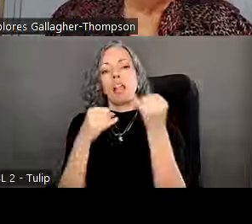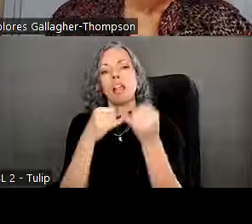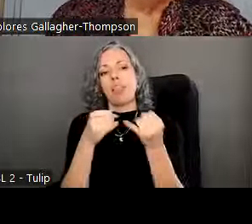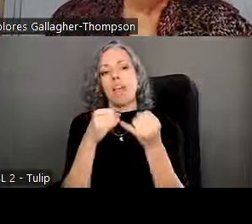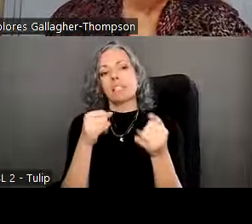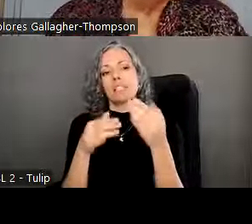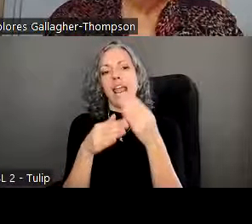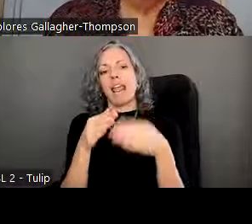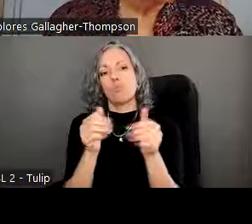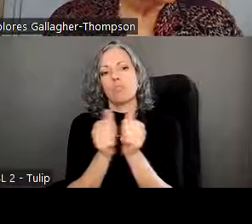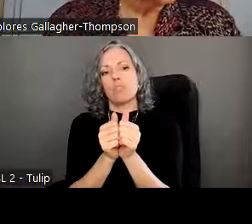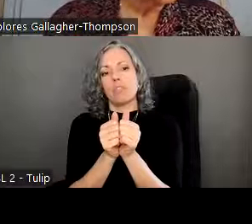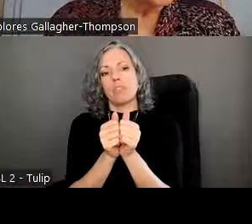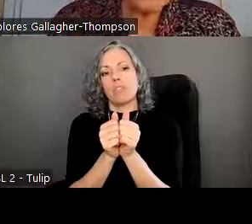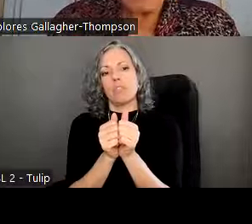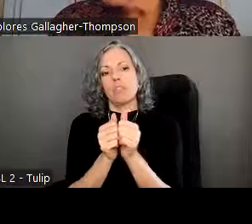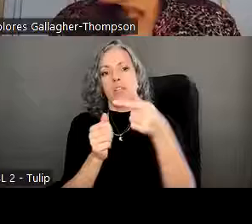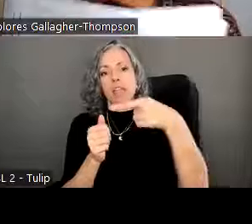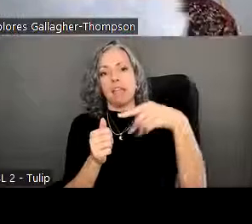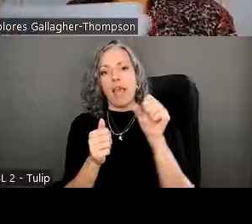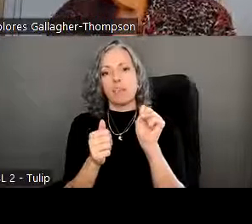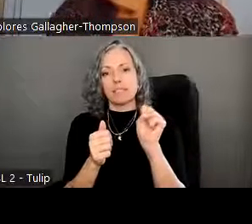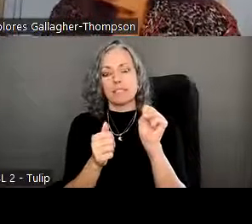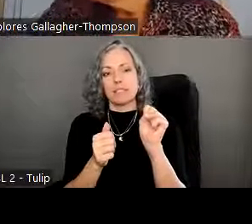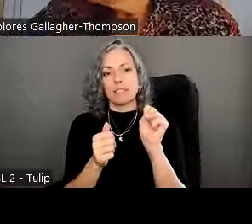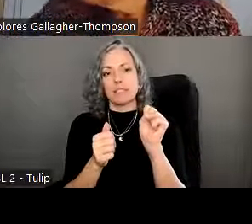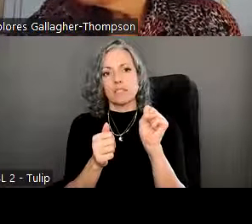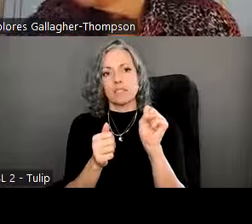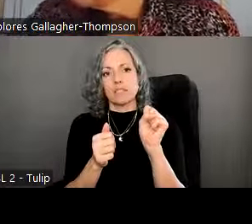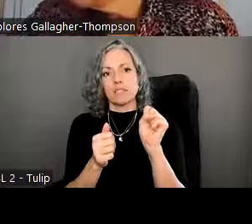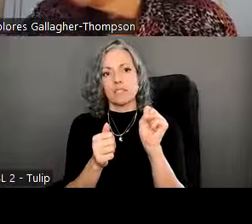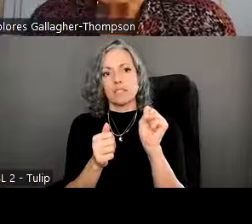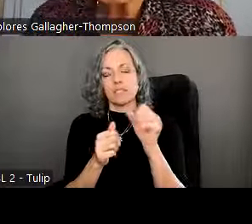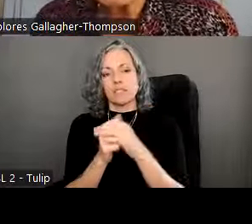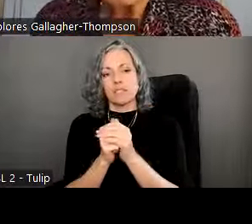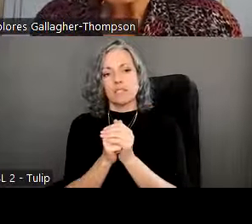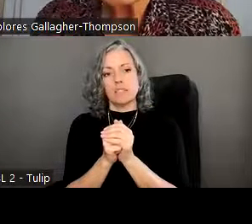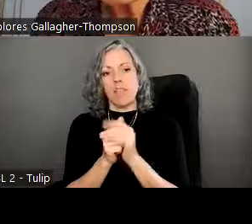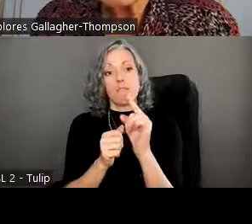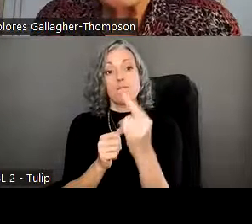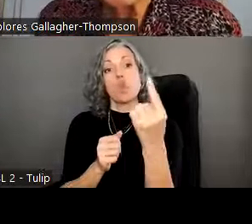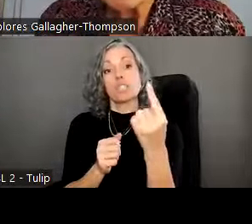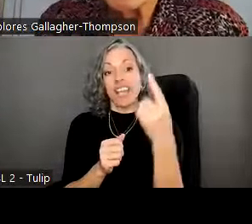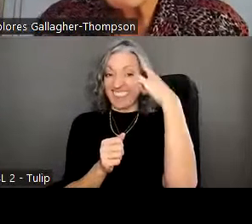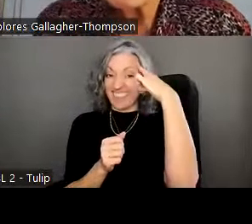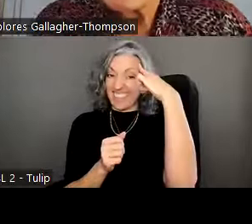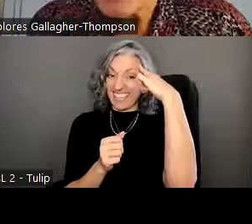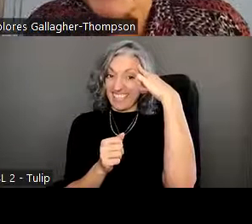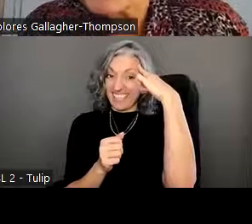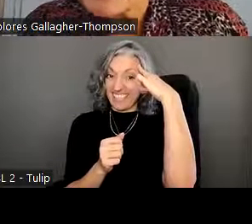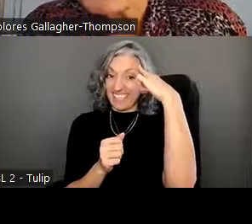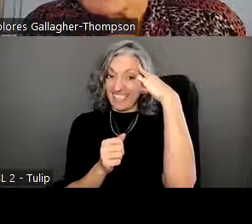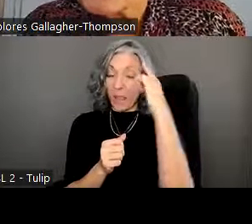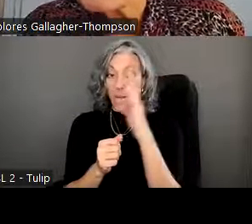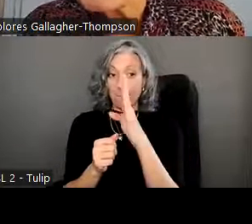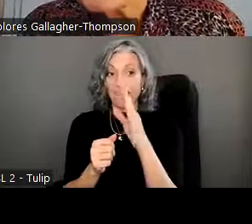main gaps, what I think are the main gaps before Barbara speaks. And the first one, I think the first main gap is